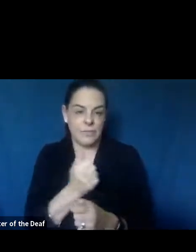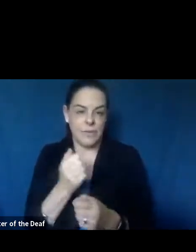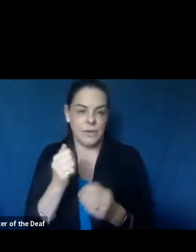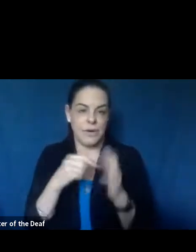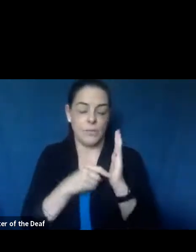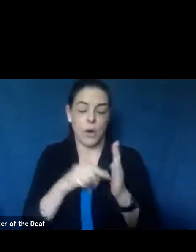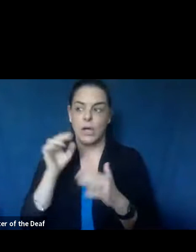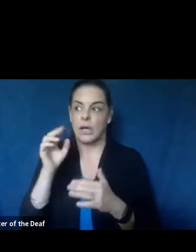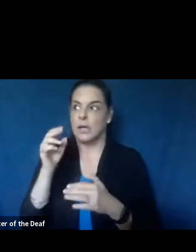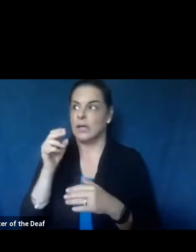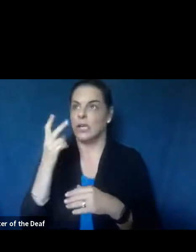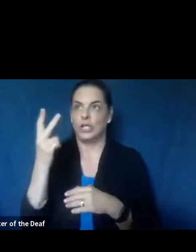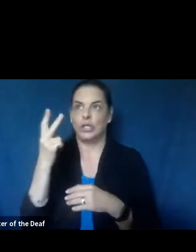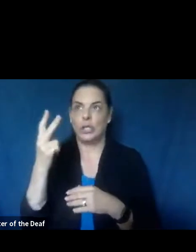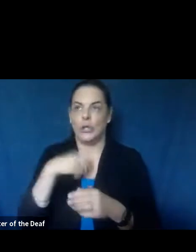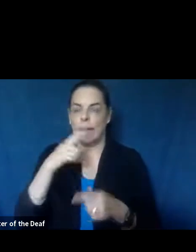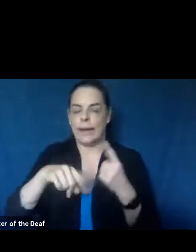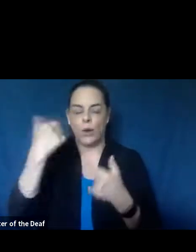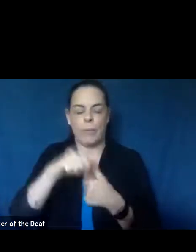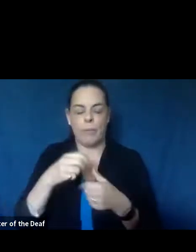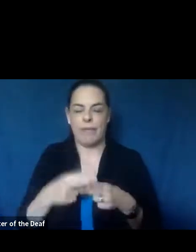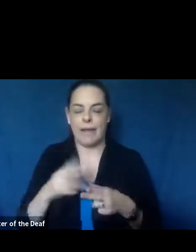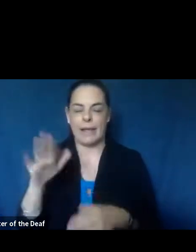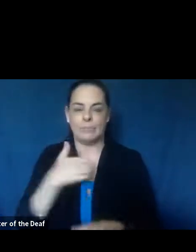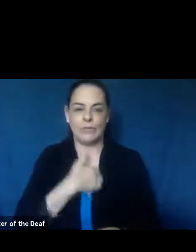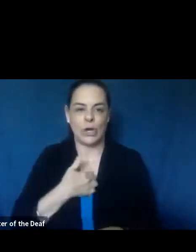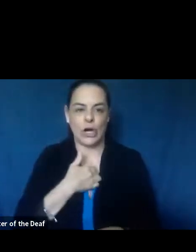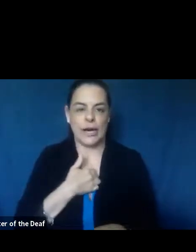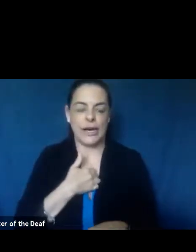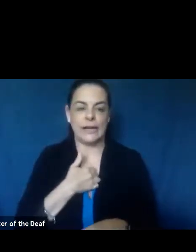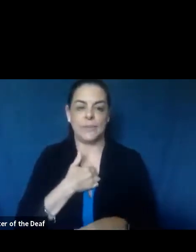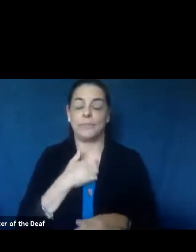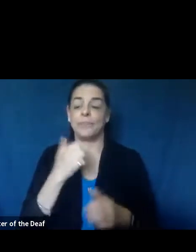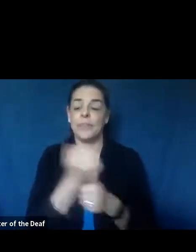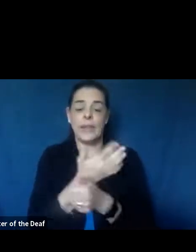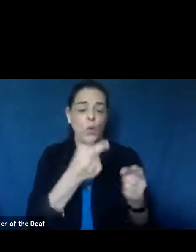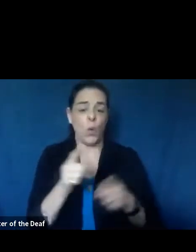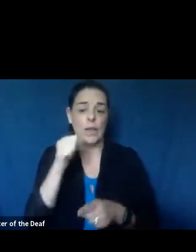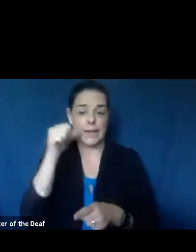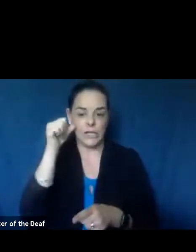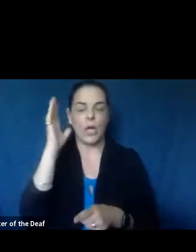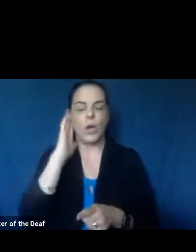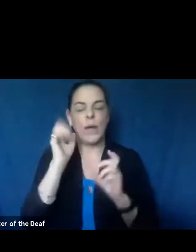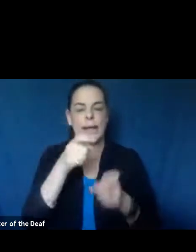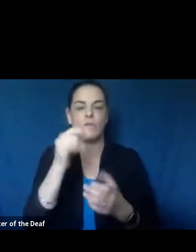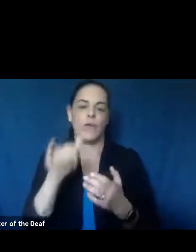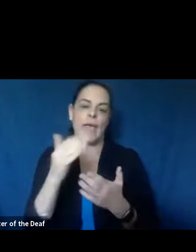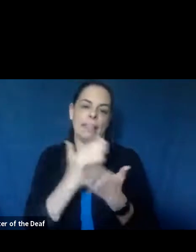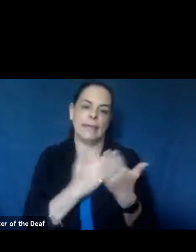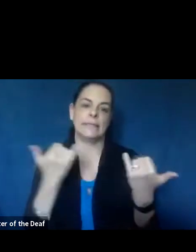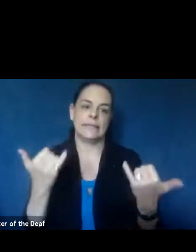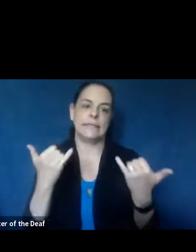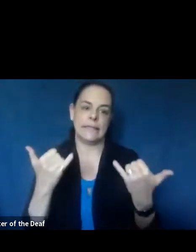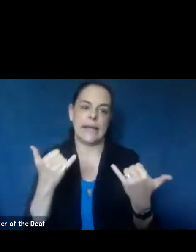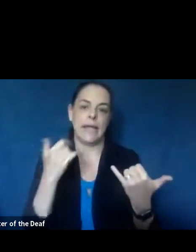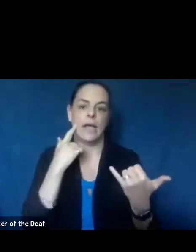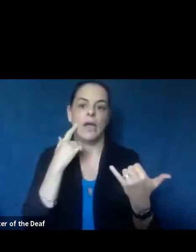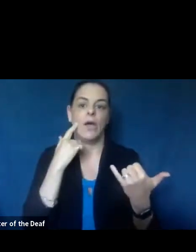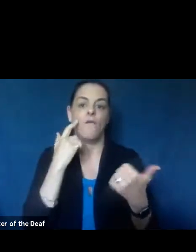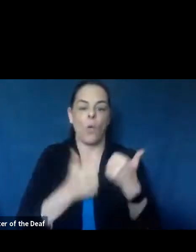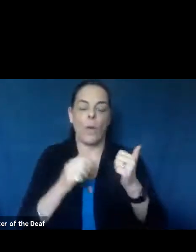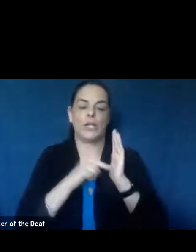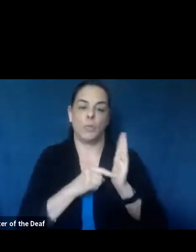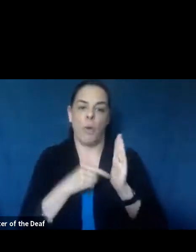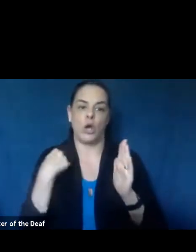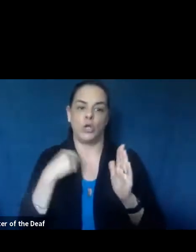two that I cannot remember the name of. And I apologize, with everything going on yesterday, we will get you that list today, Vincent, of the models we're looking at. But I'm going